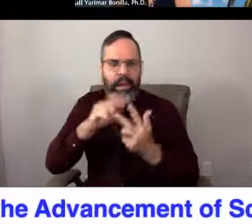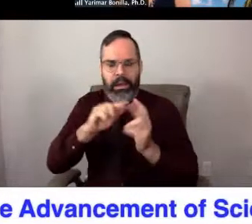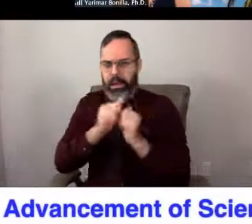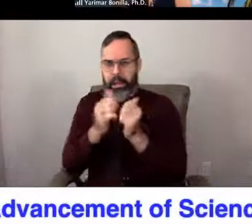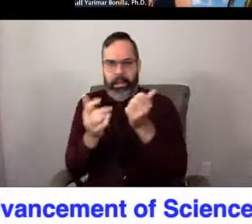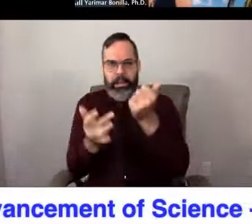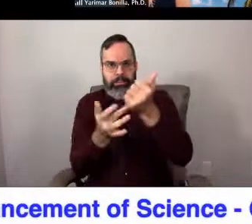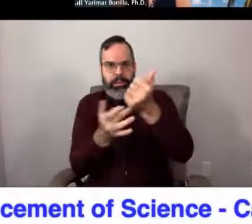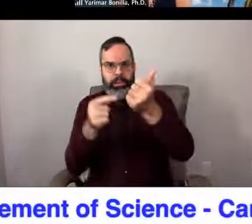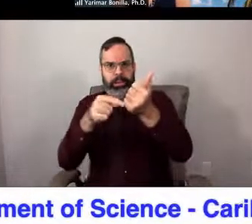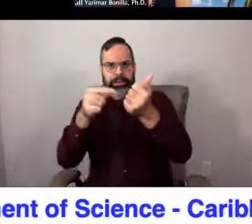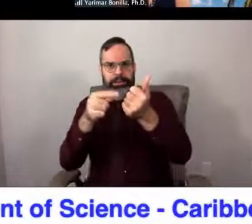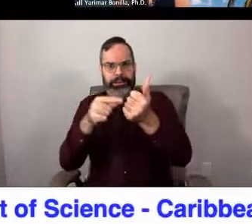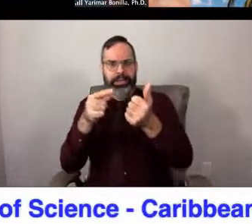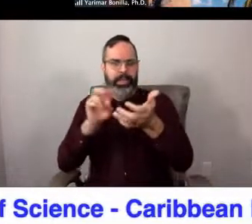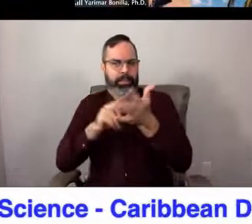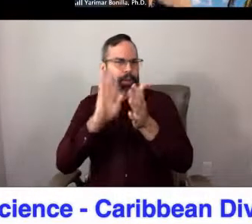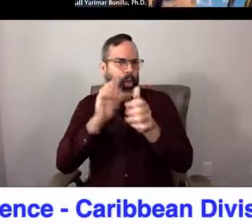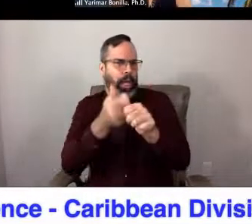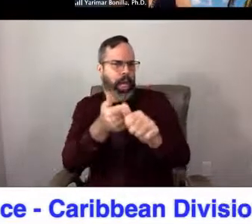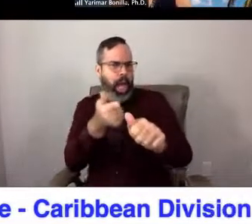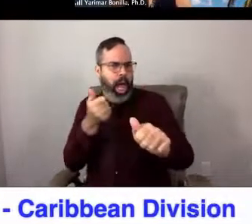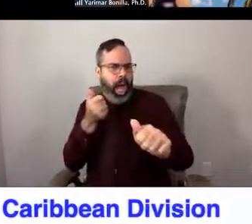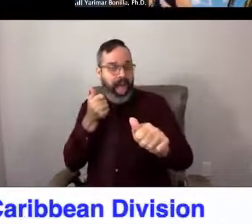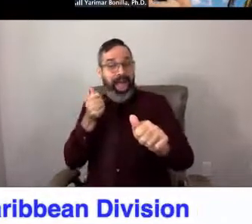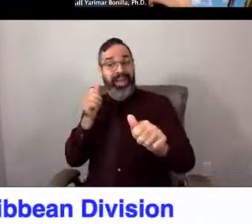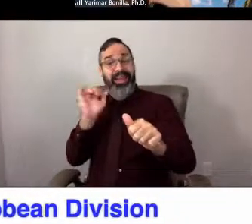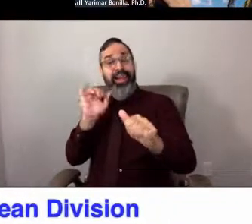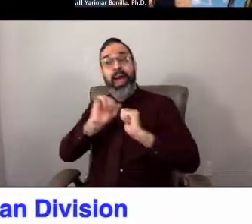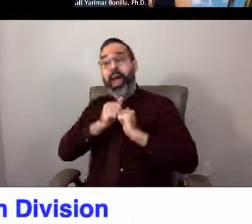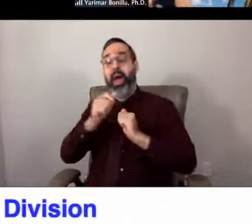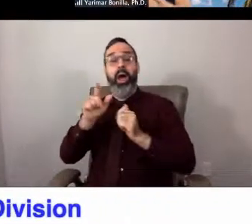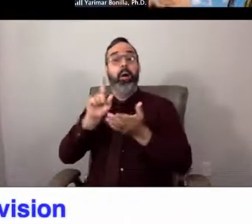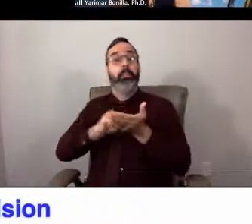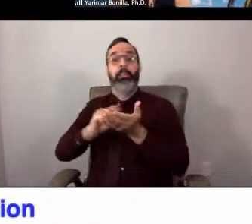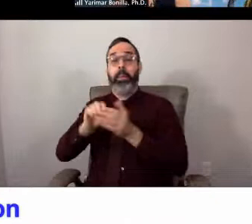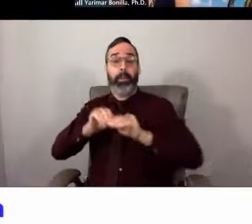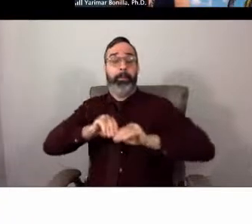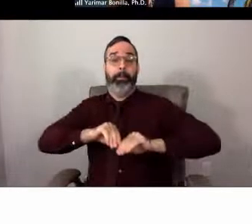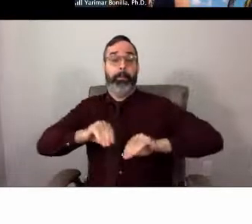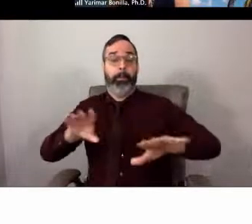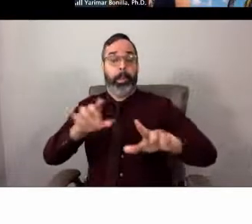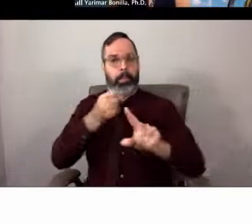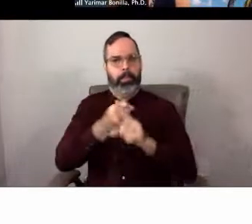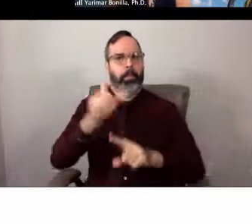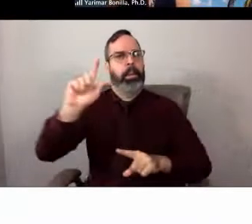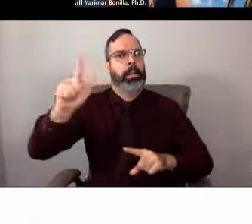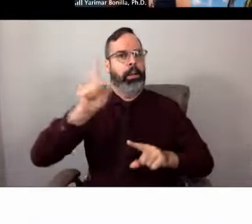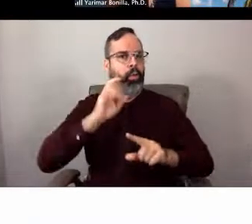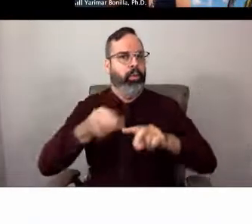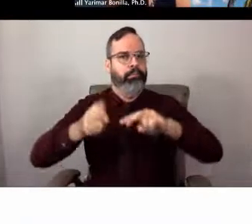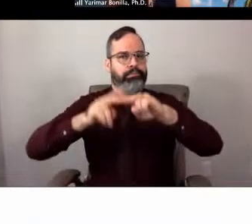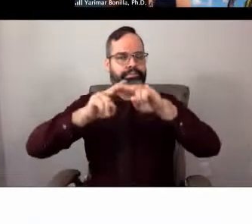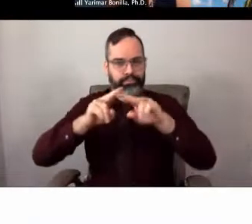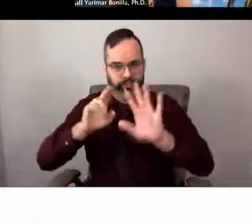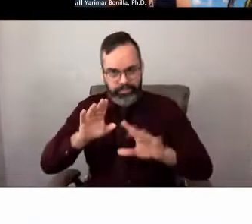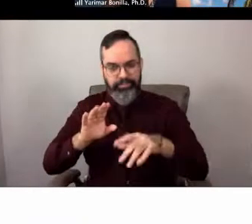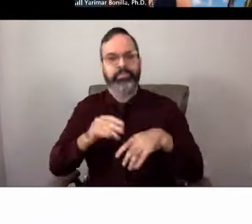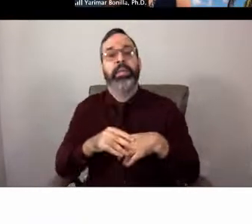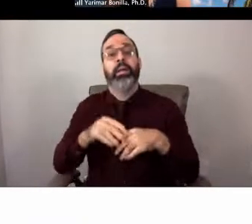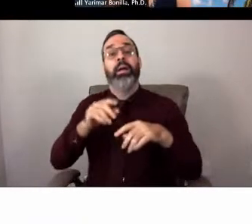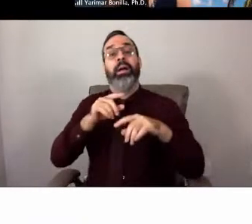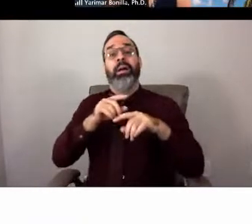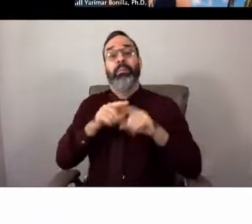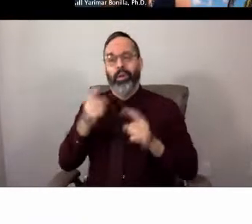a lag in terms of the boom of literature, academic literature about the pandemic. But one colleague